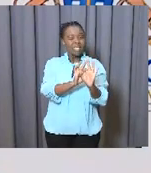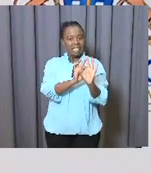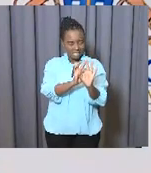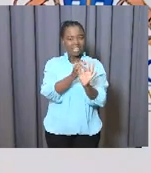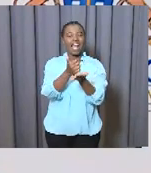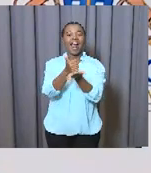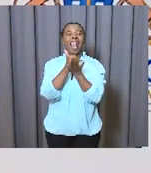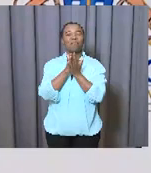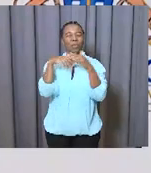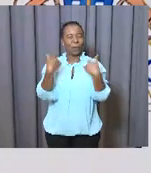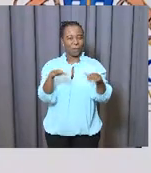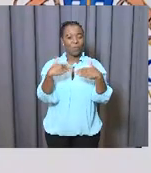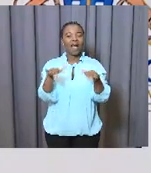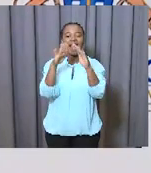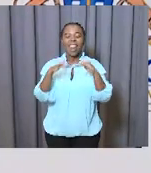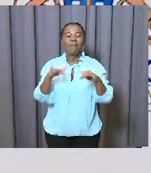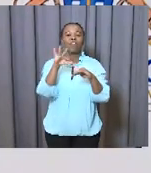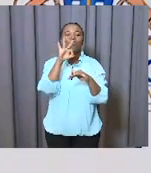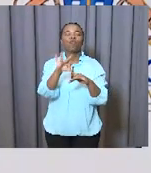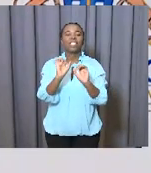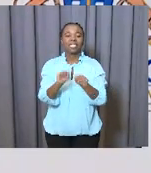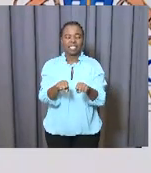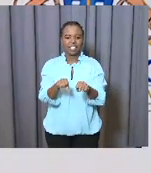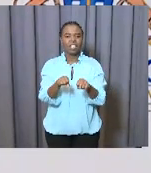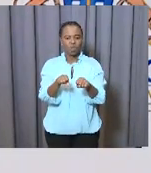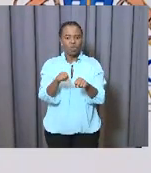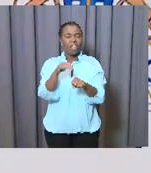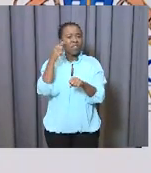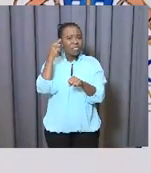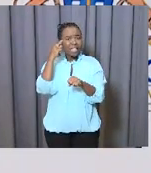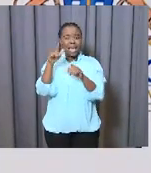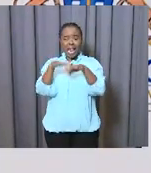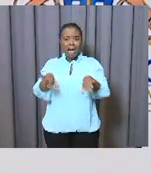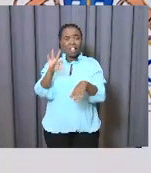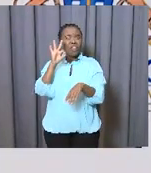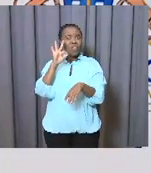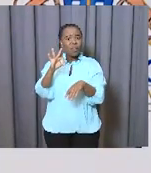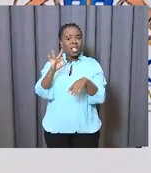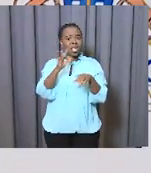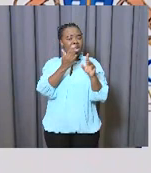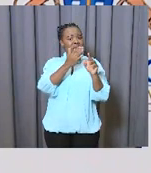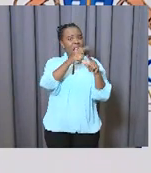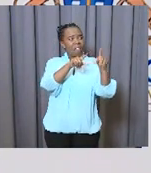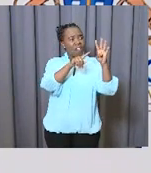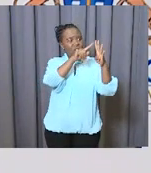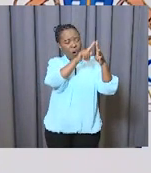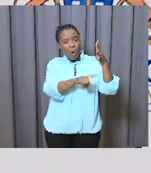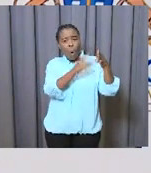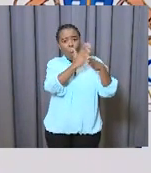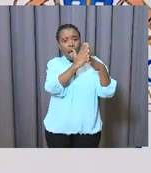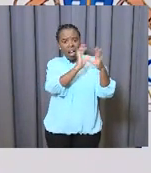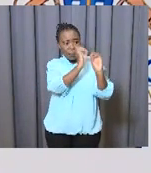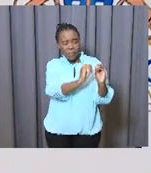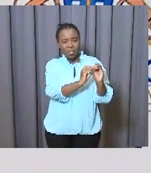to get to level 3. To just think we can just get to level 3 without these measures being in place,